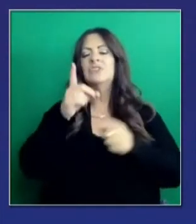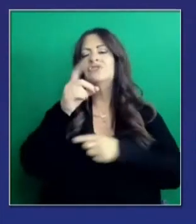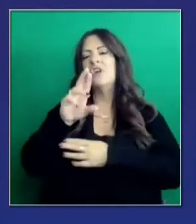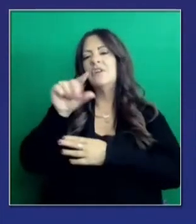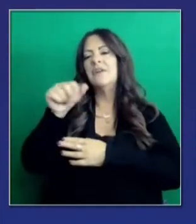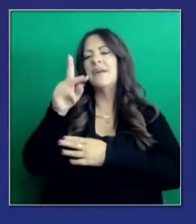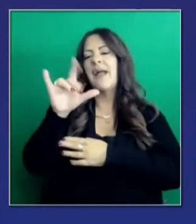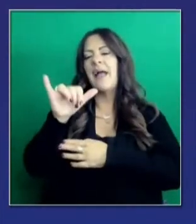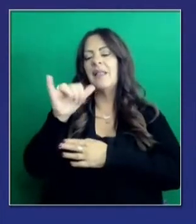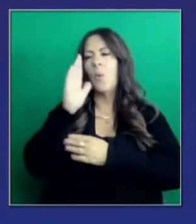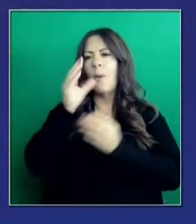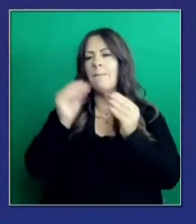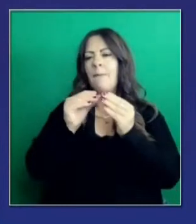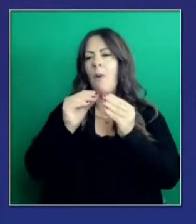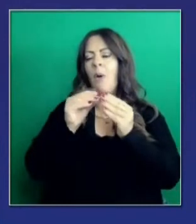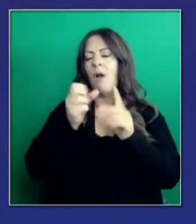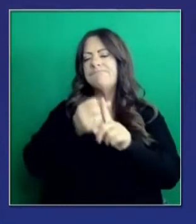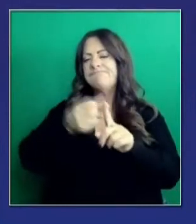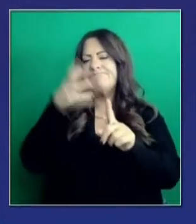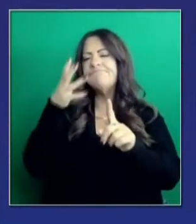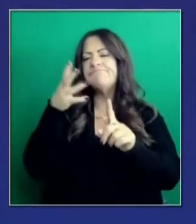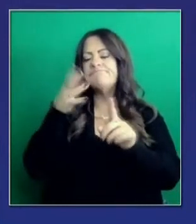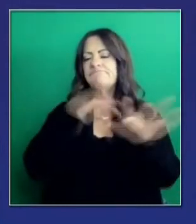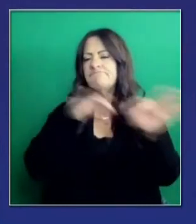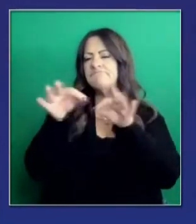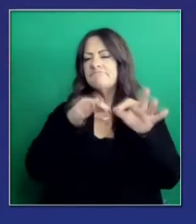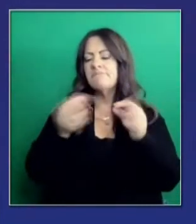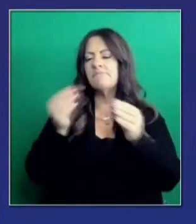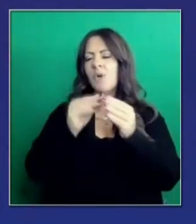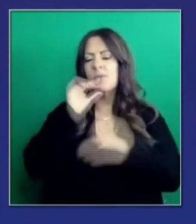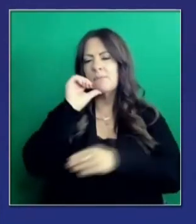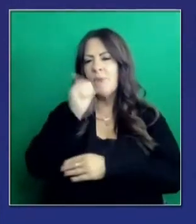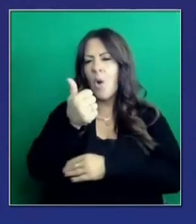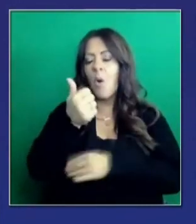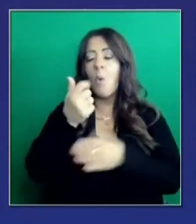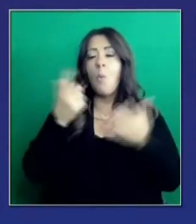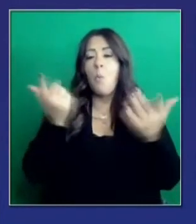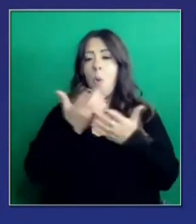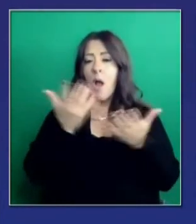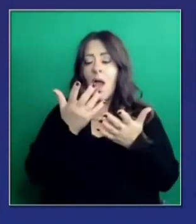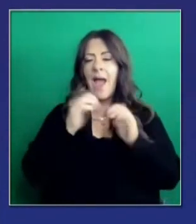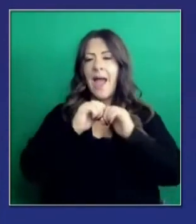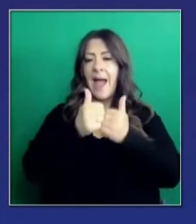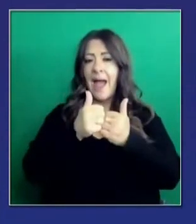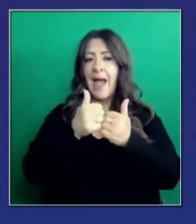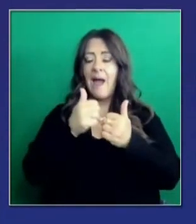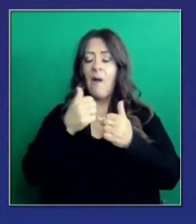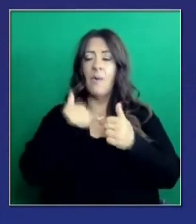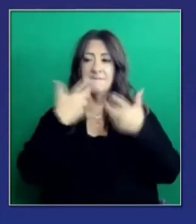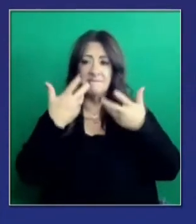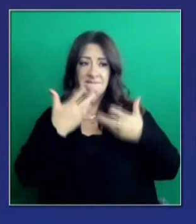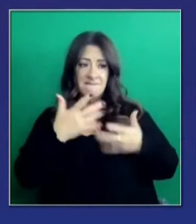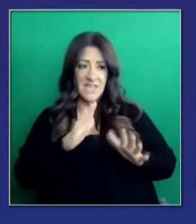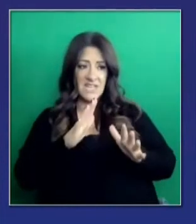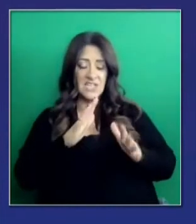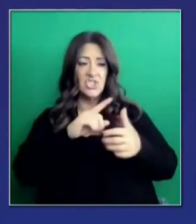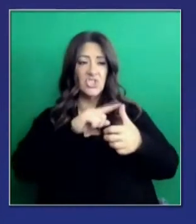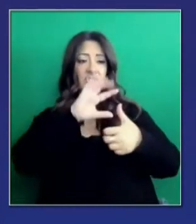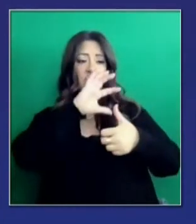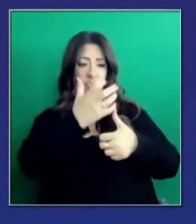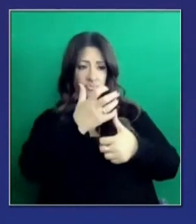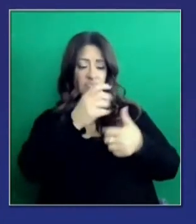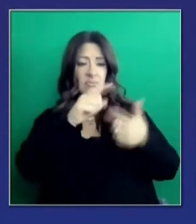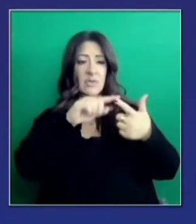hear a lot more about the details of a strategy to transition, once we work through those cohorts represented